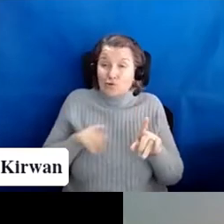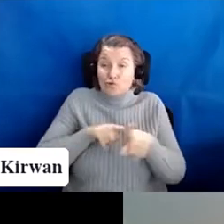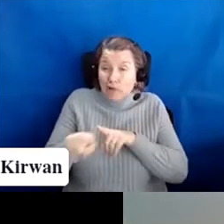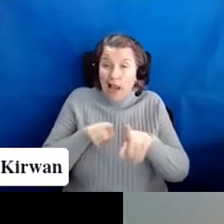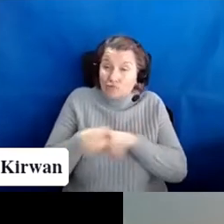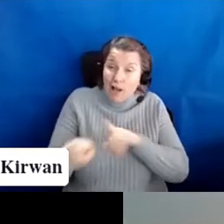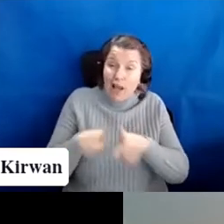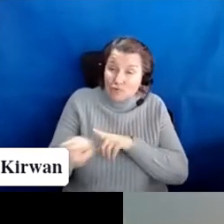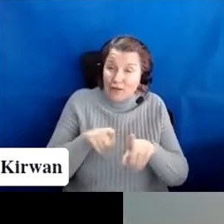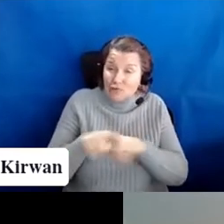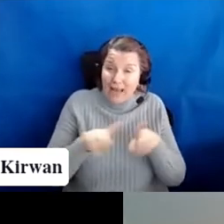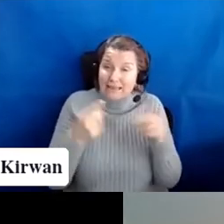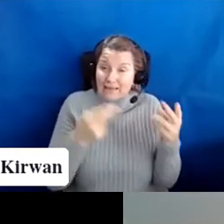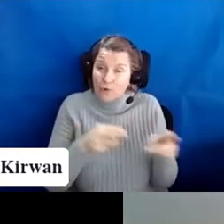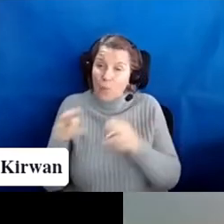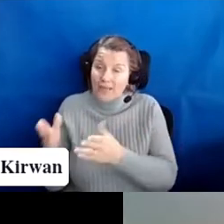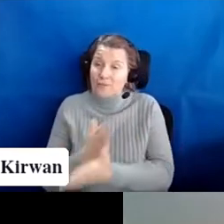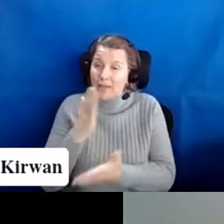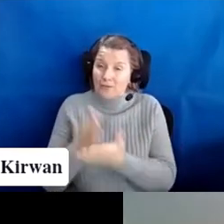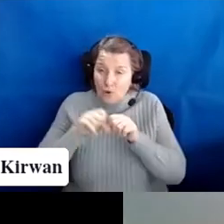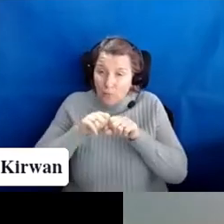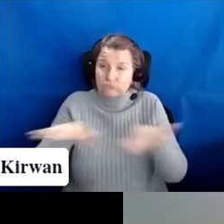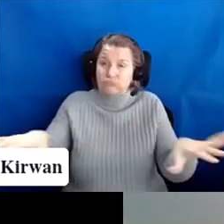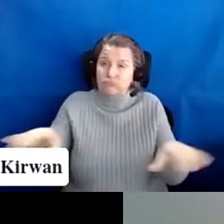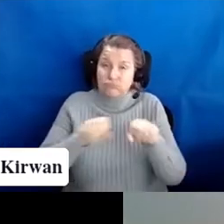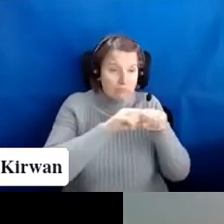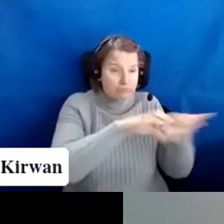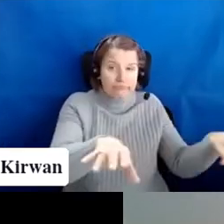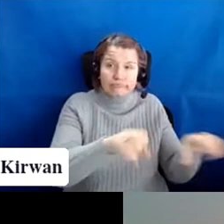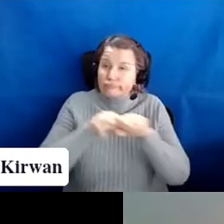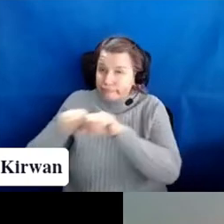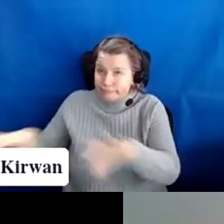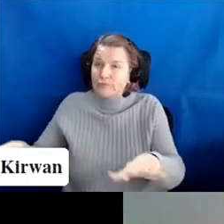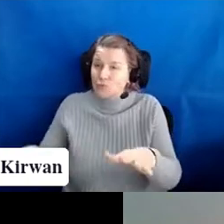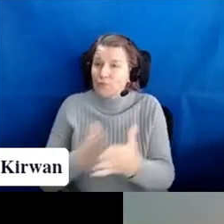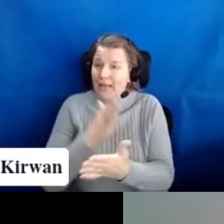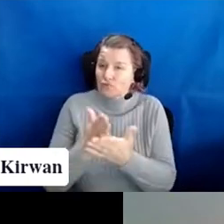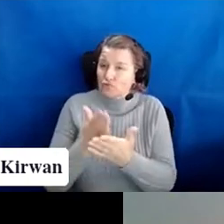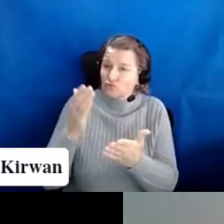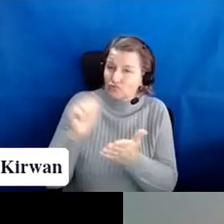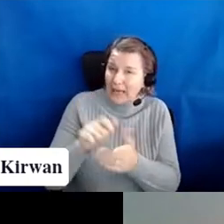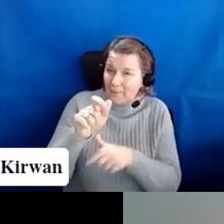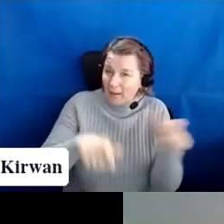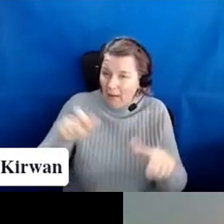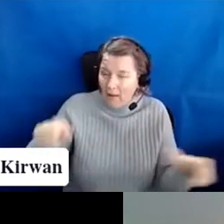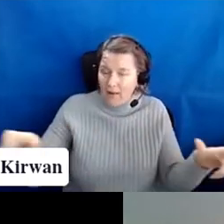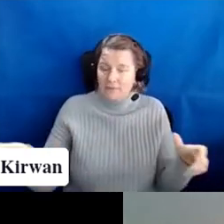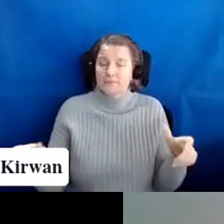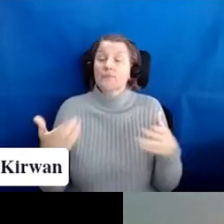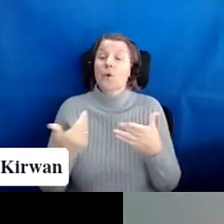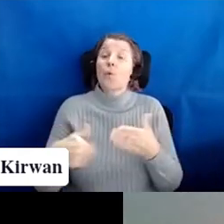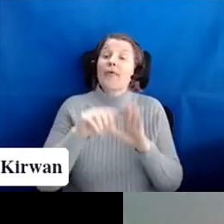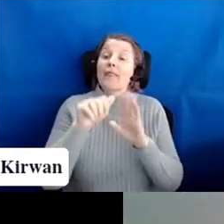plugging away at that to get information out to everyone who needed it. Within the programme, we had